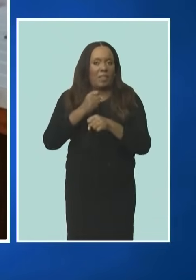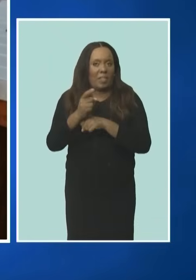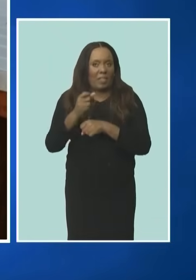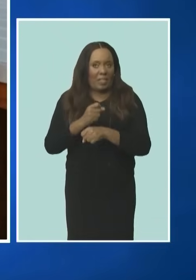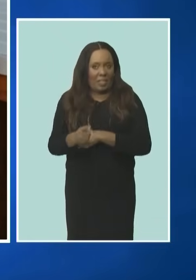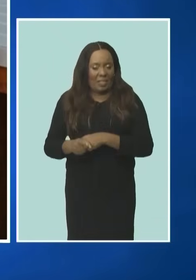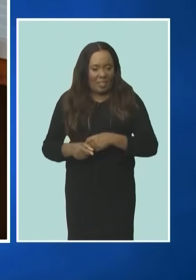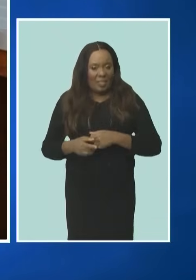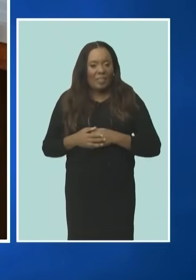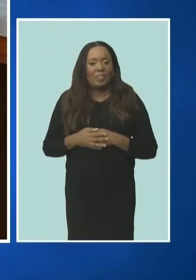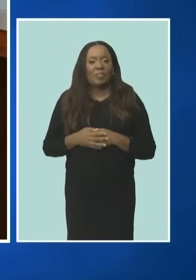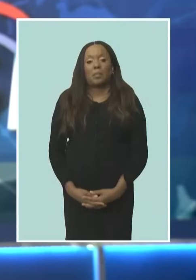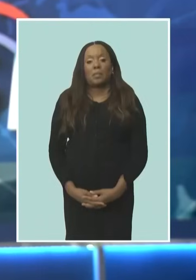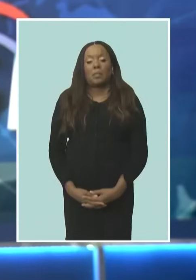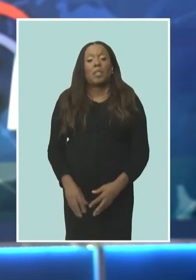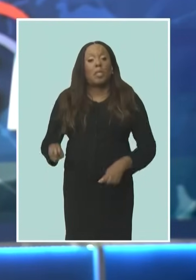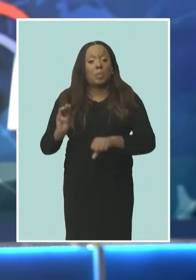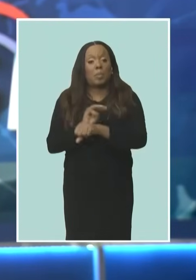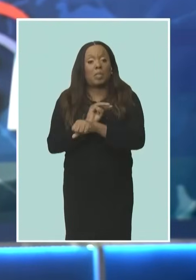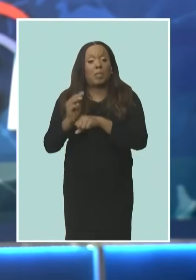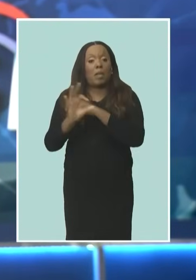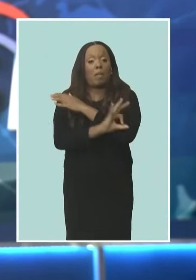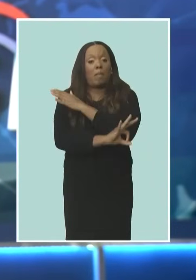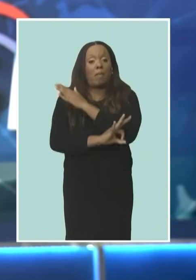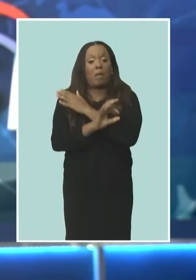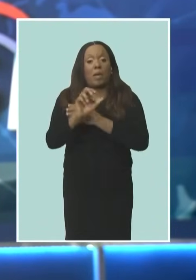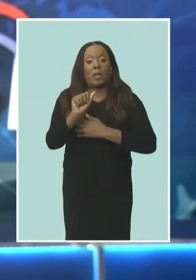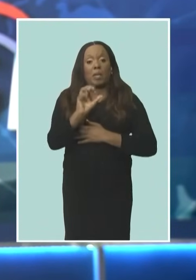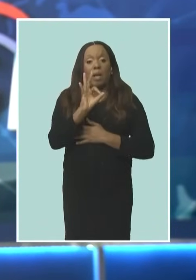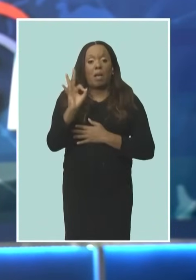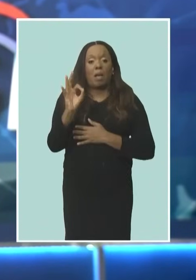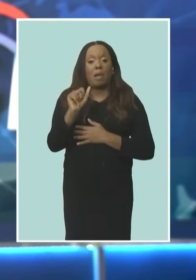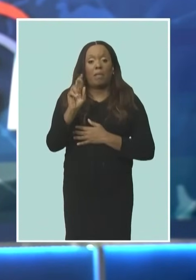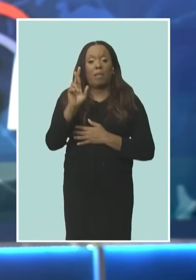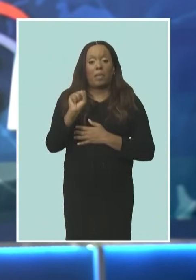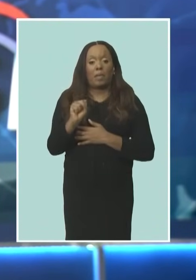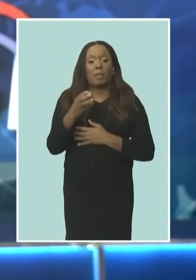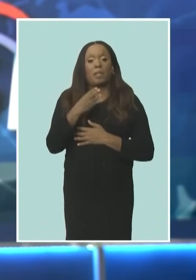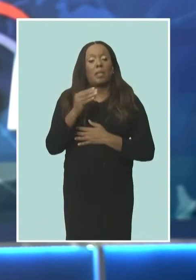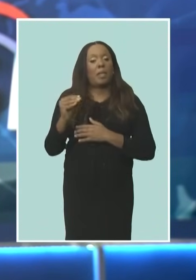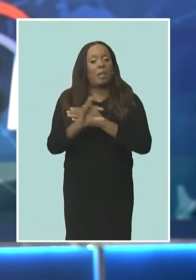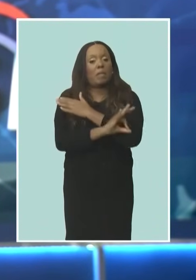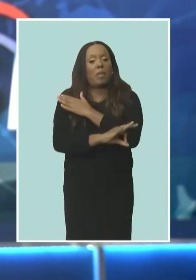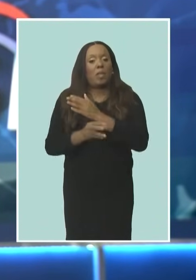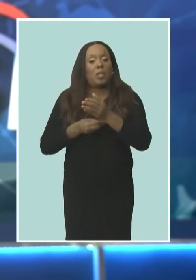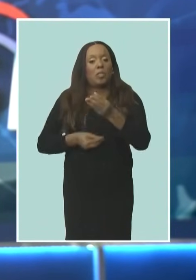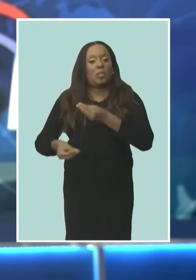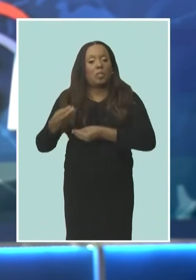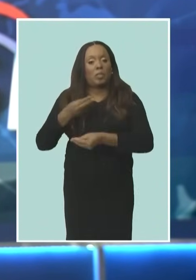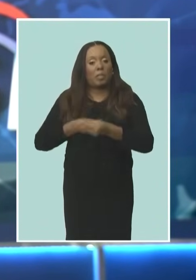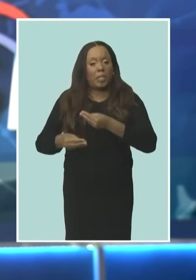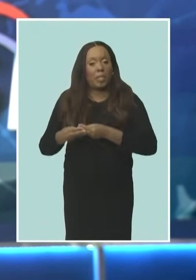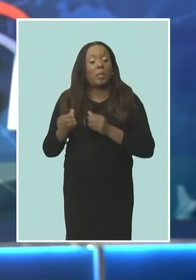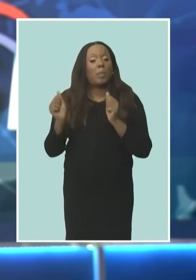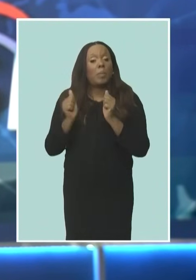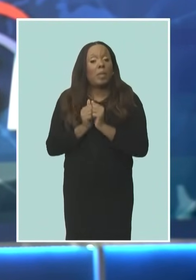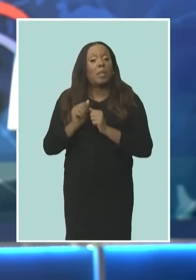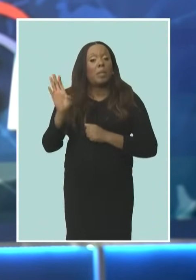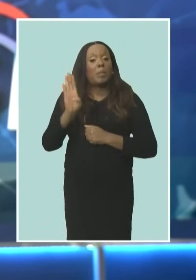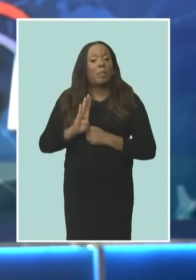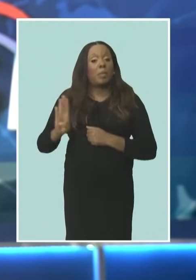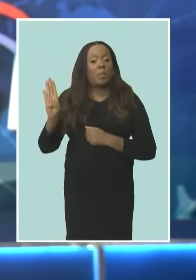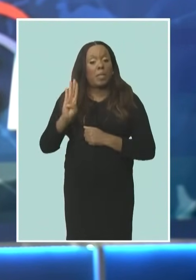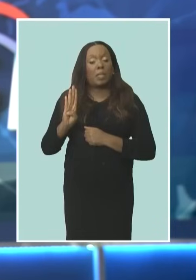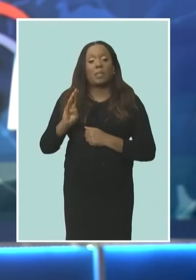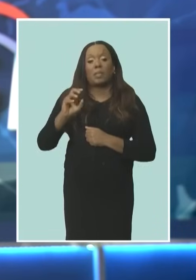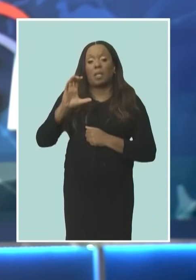the YES Business Report. The Ministry of Foreign Affairs and Foreign Trade and Barbados Consul General to New York will be working